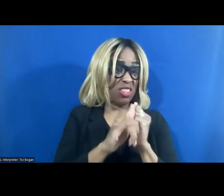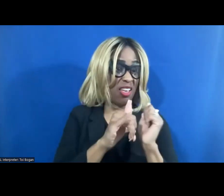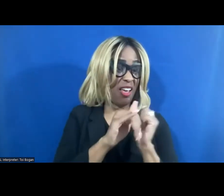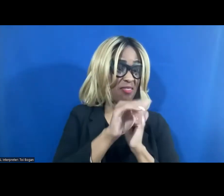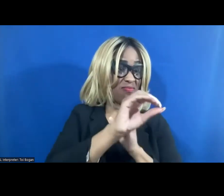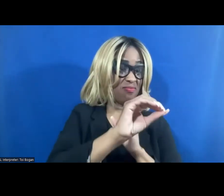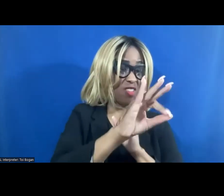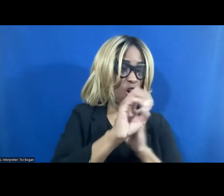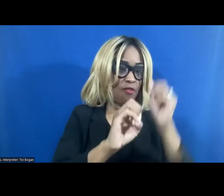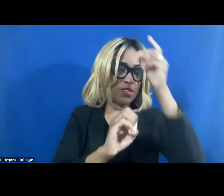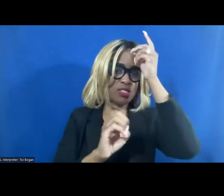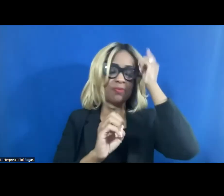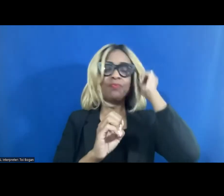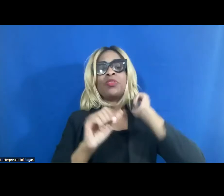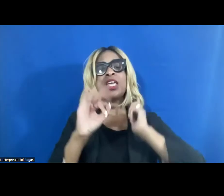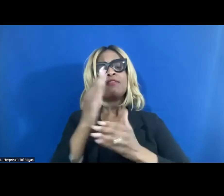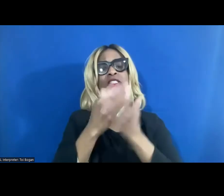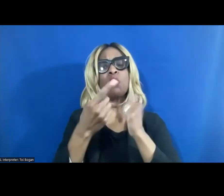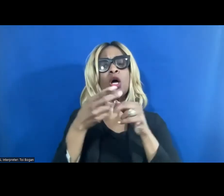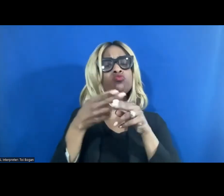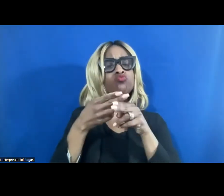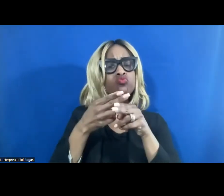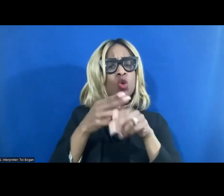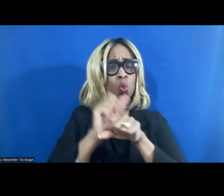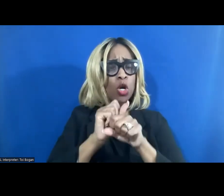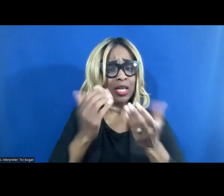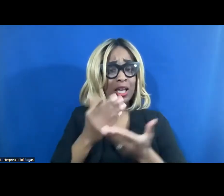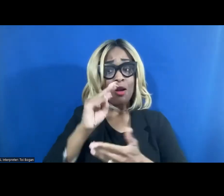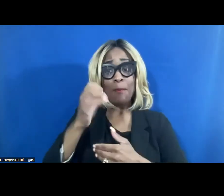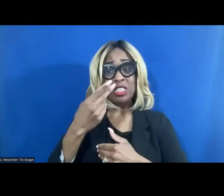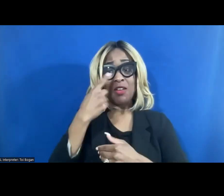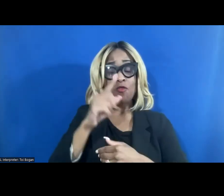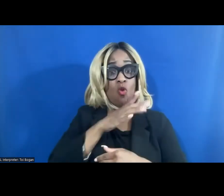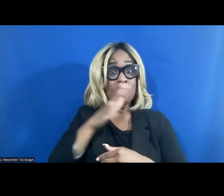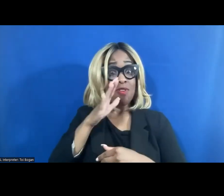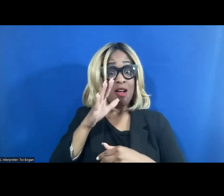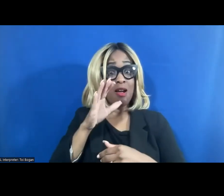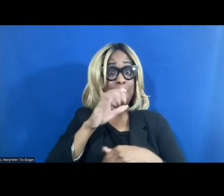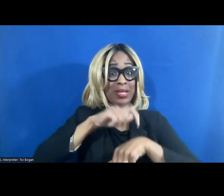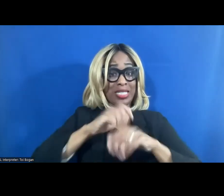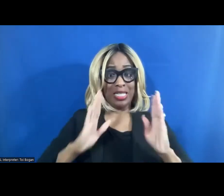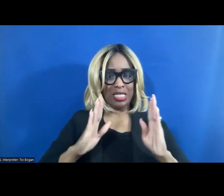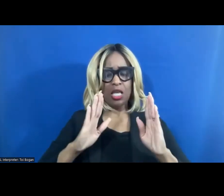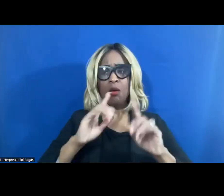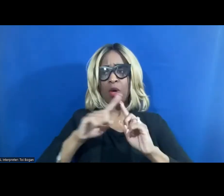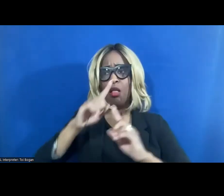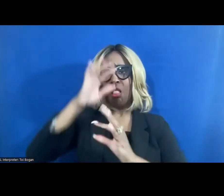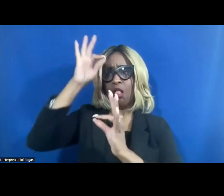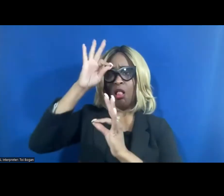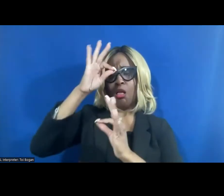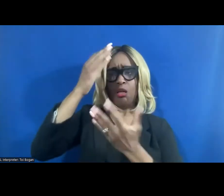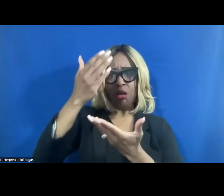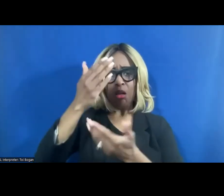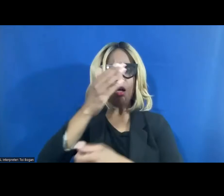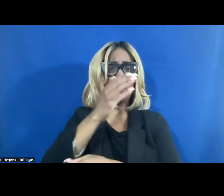be temporarily working in Michigan for the agricultural season and not even know that there was a medical clinic that was